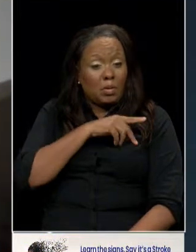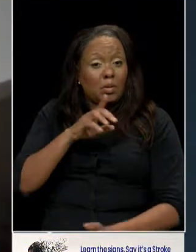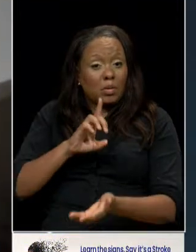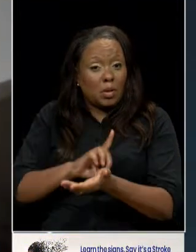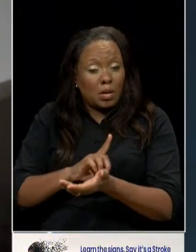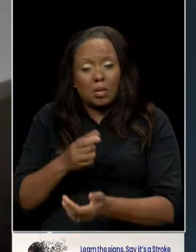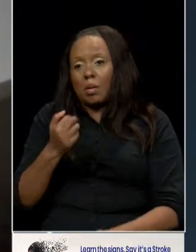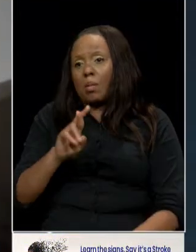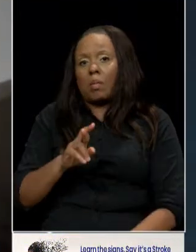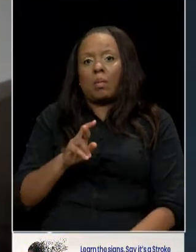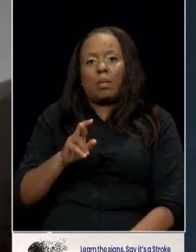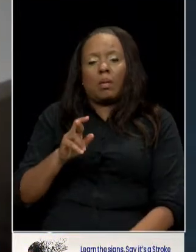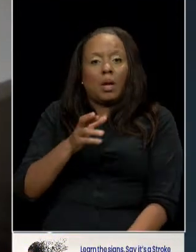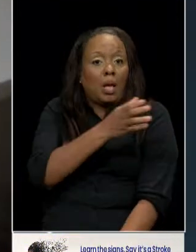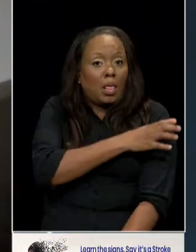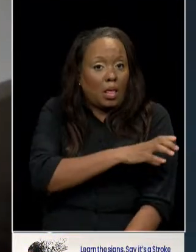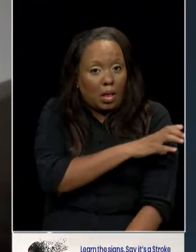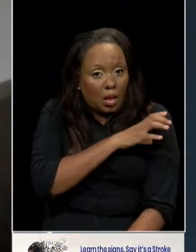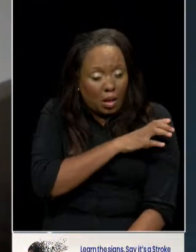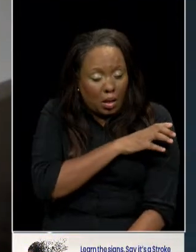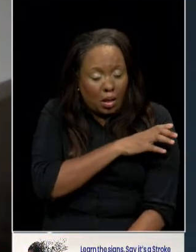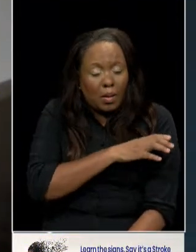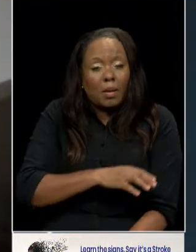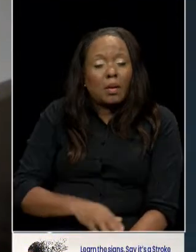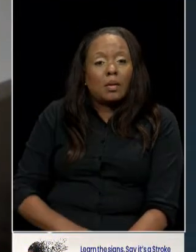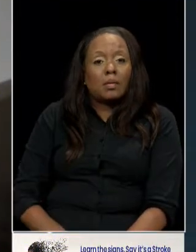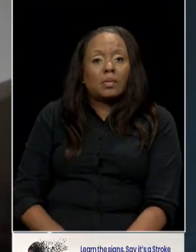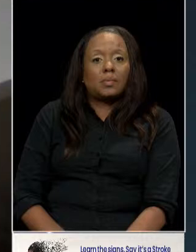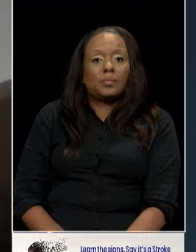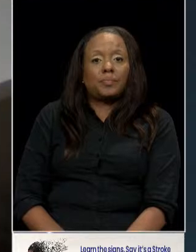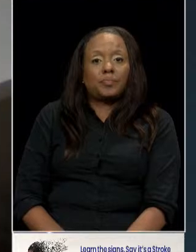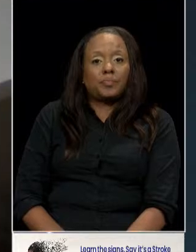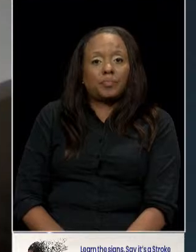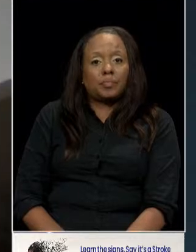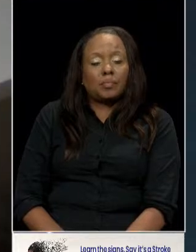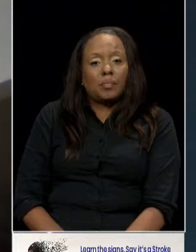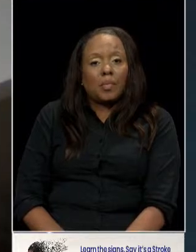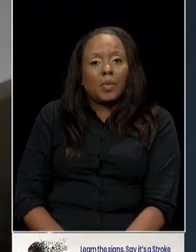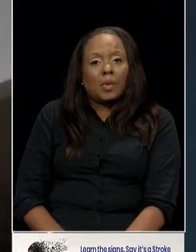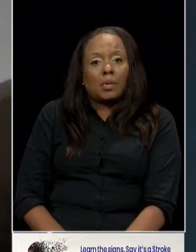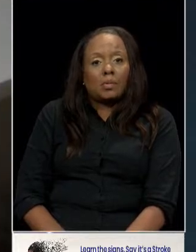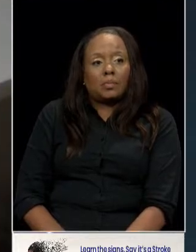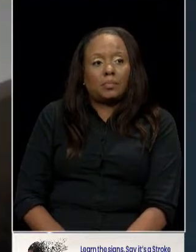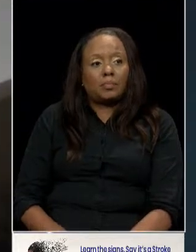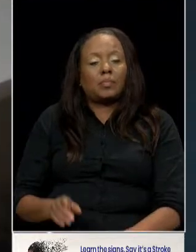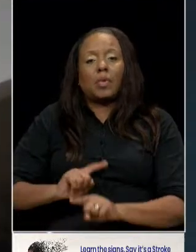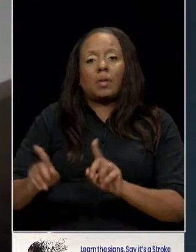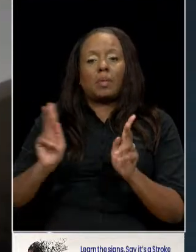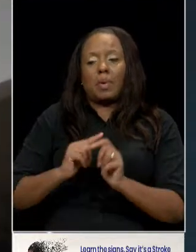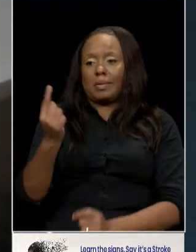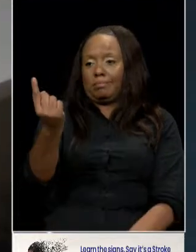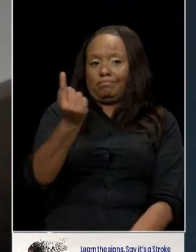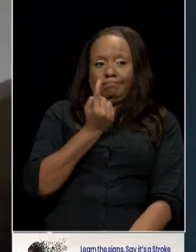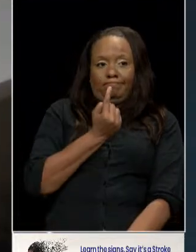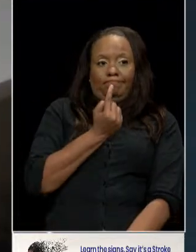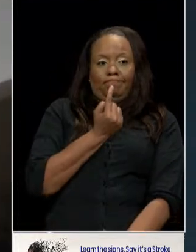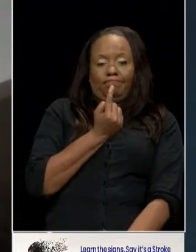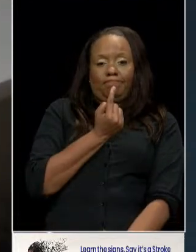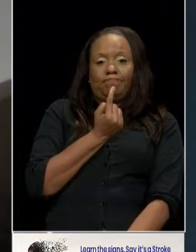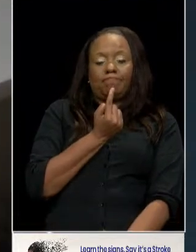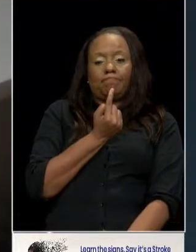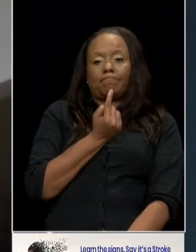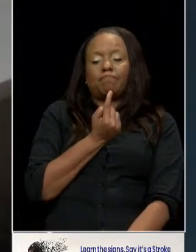initially. But we are what we sort of suggest as a one-stop shop. So have